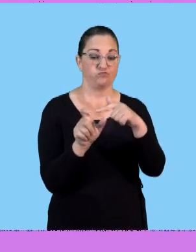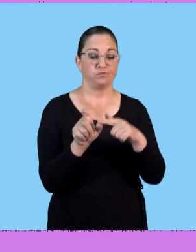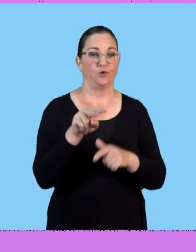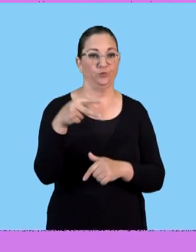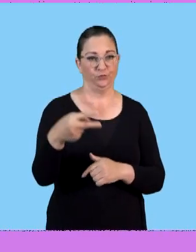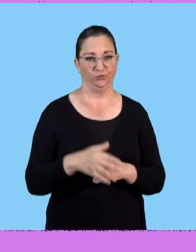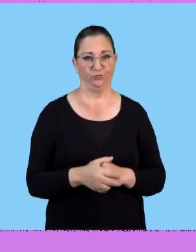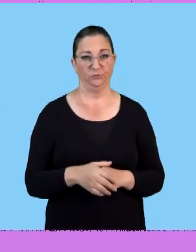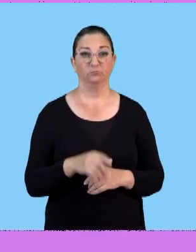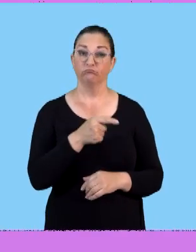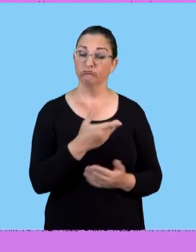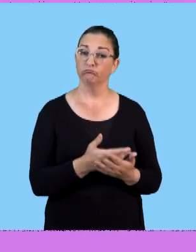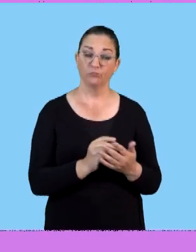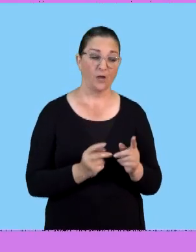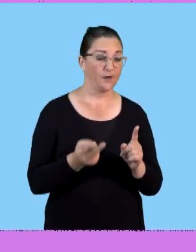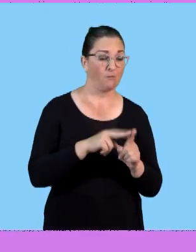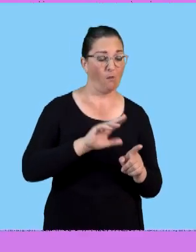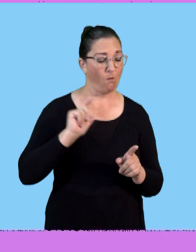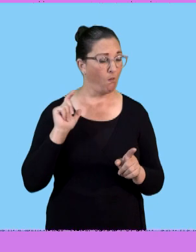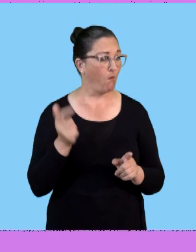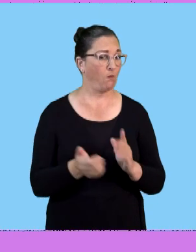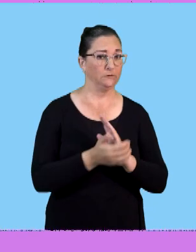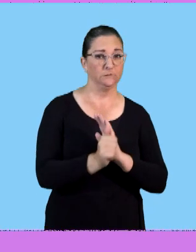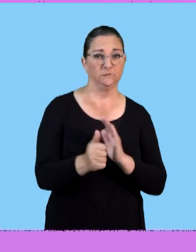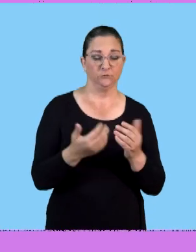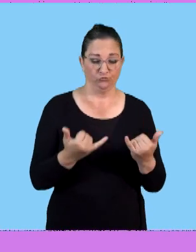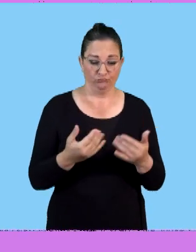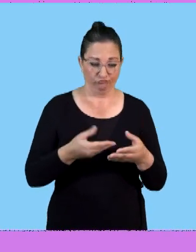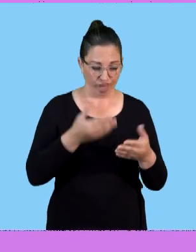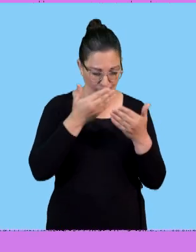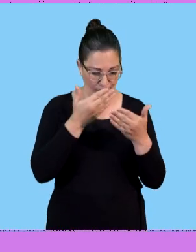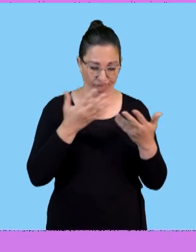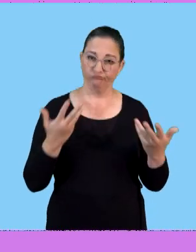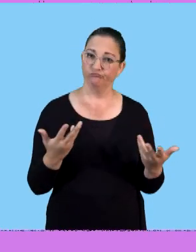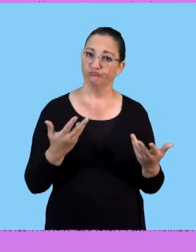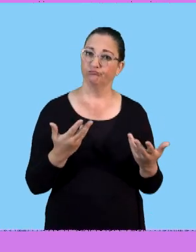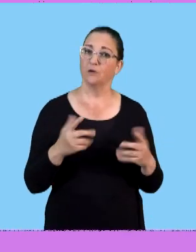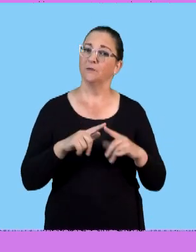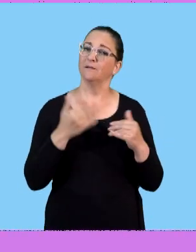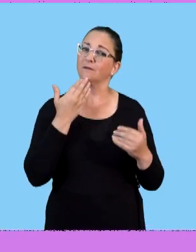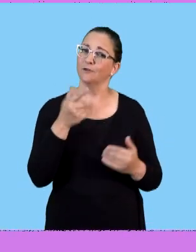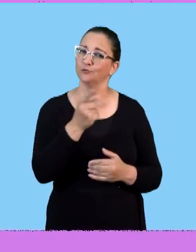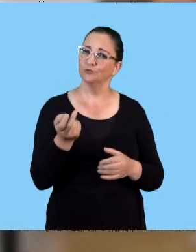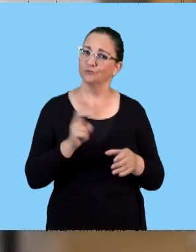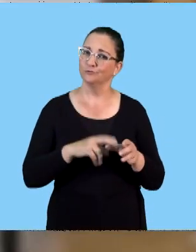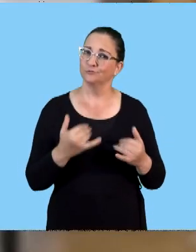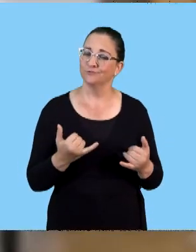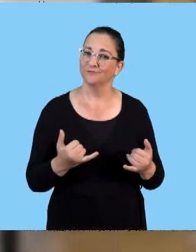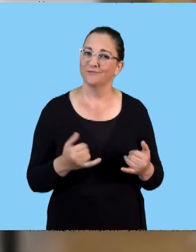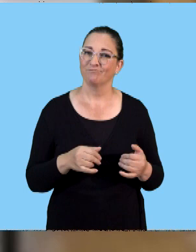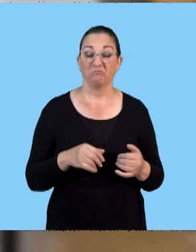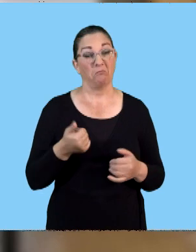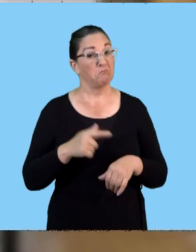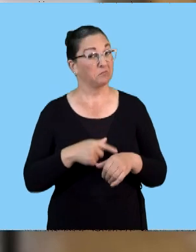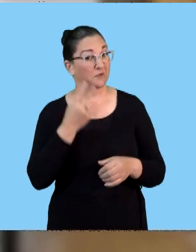the dimensions and make sure that you apply all the skills we learned today. Okay, guys, thank you so much for